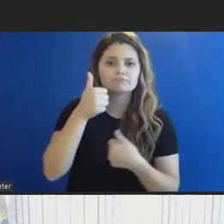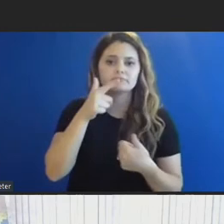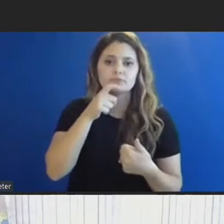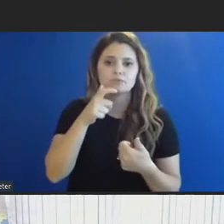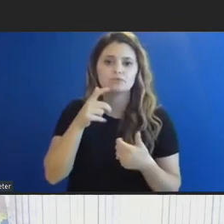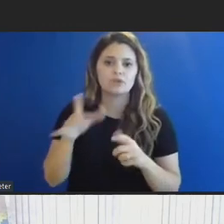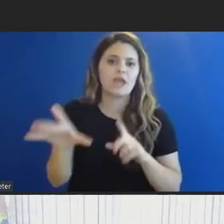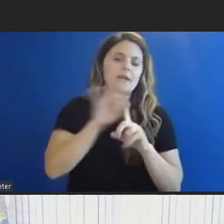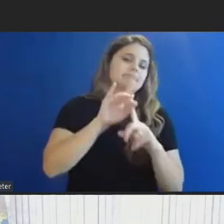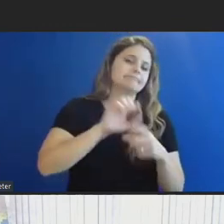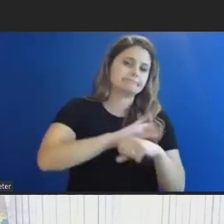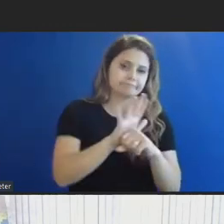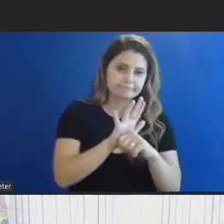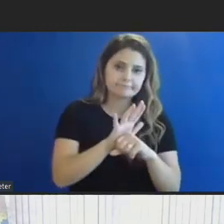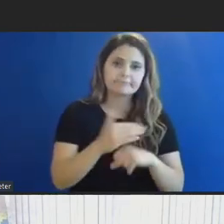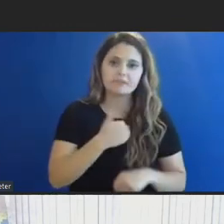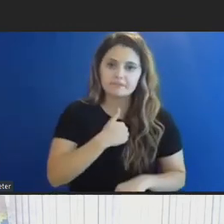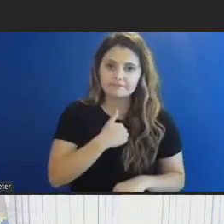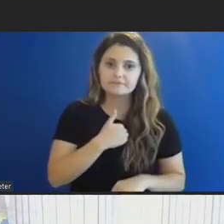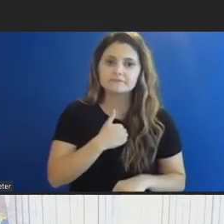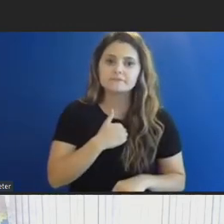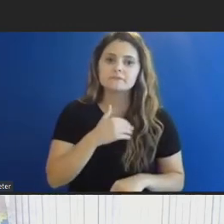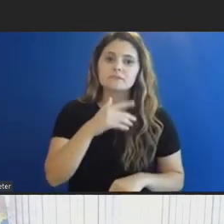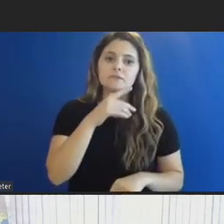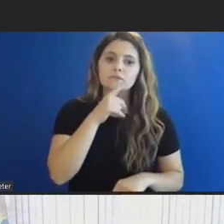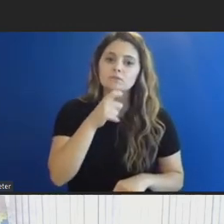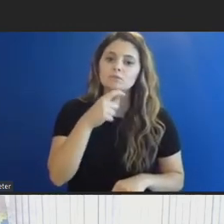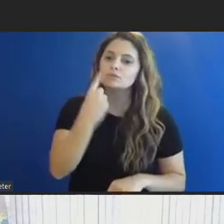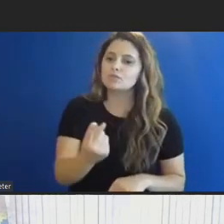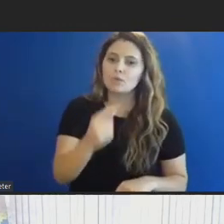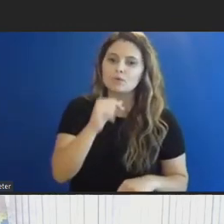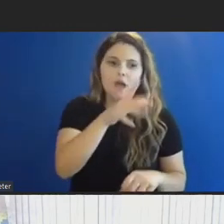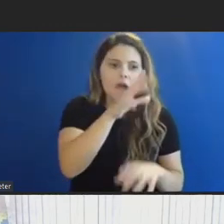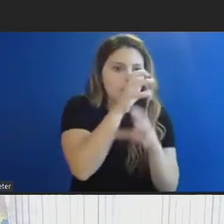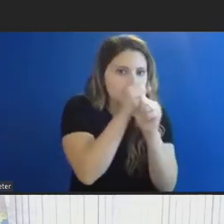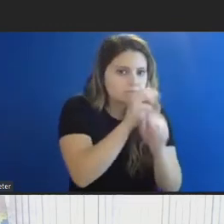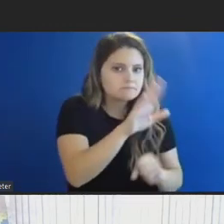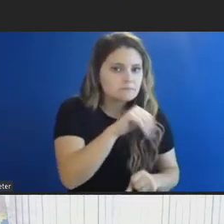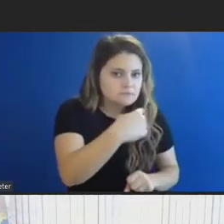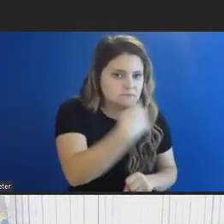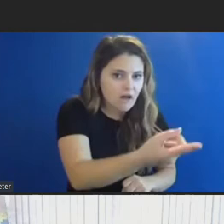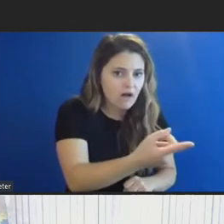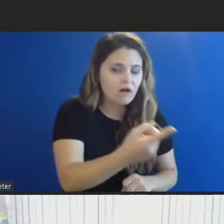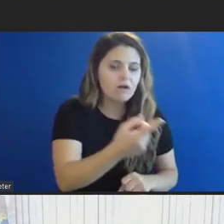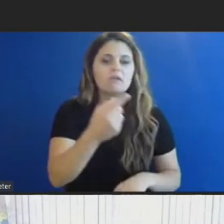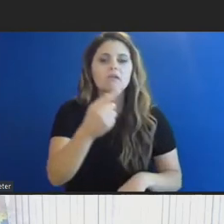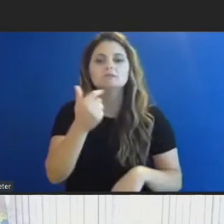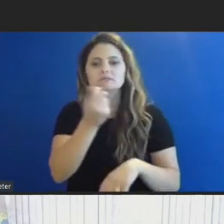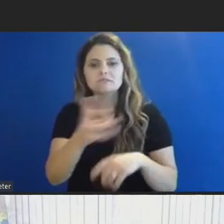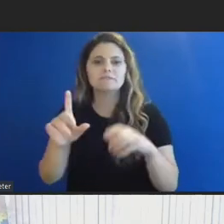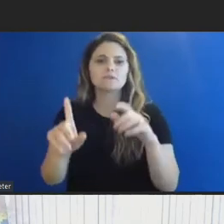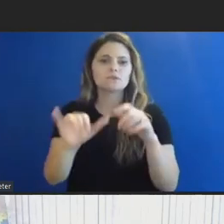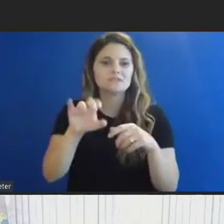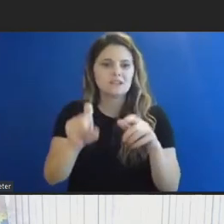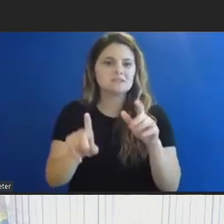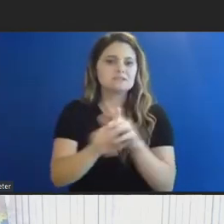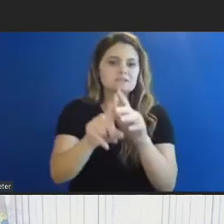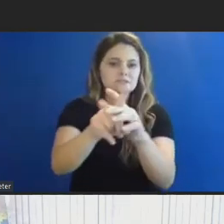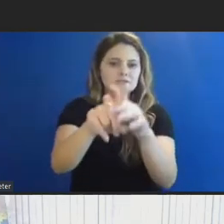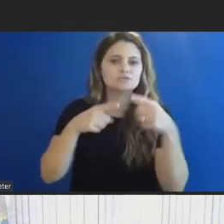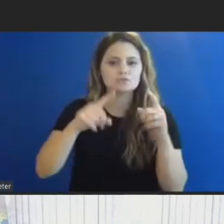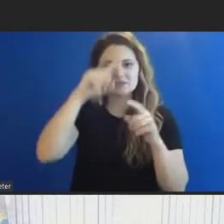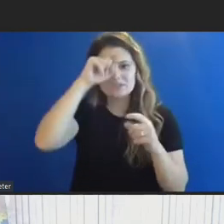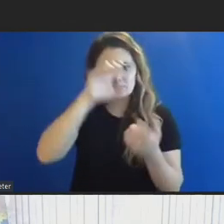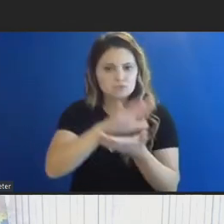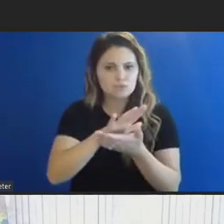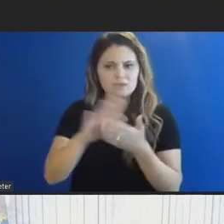contracted COVID-19 and who were told not to make it public, and that there were several cases during summer school, even though I think we were told that